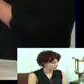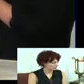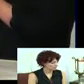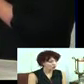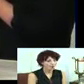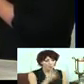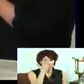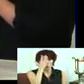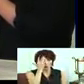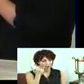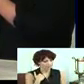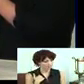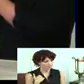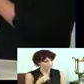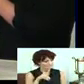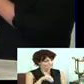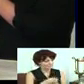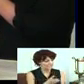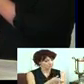For this is the blood